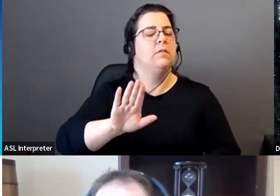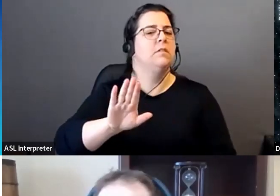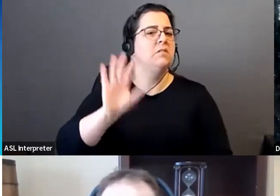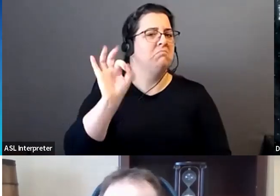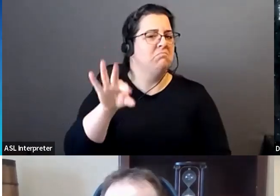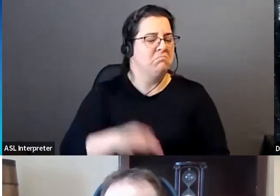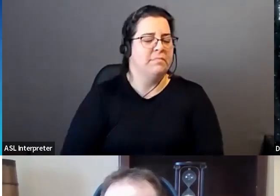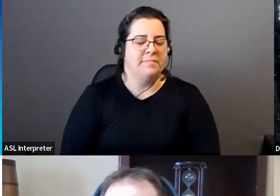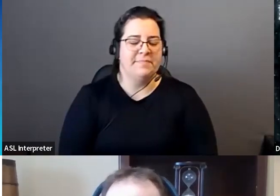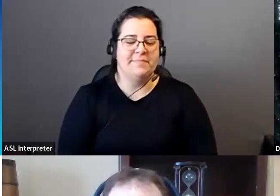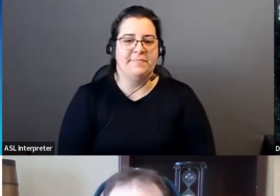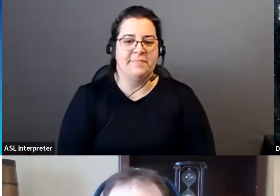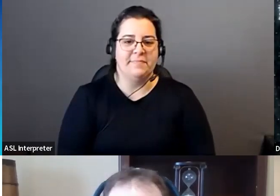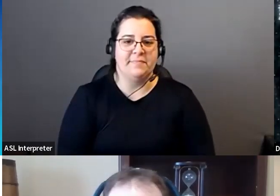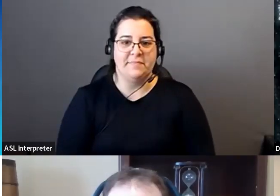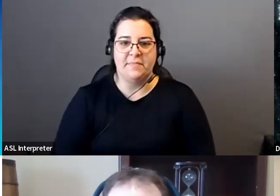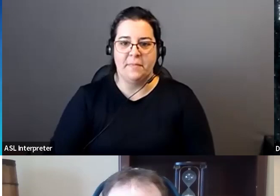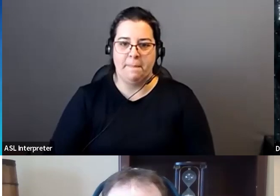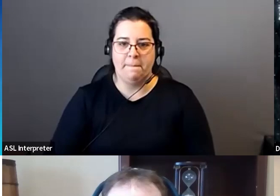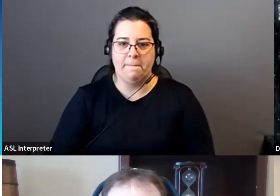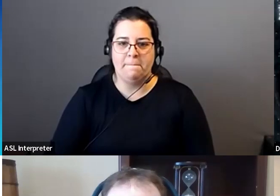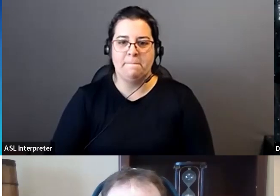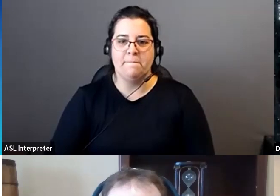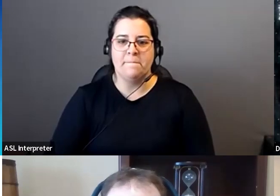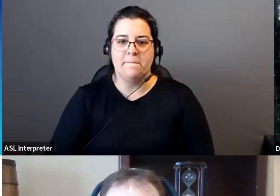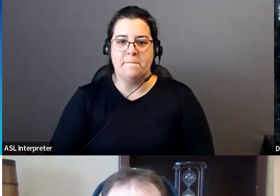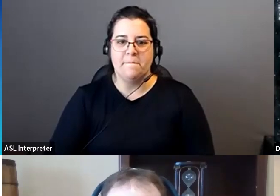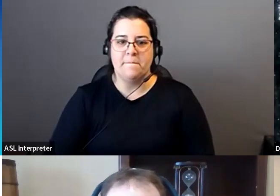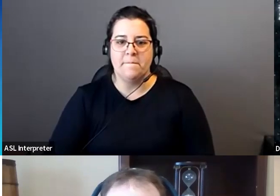so the problem. So between the last webinar